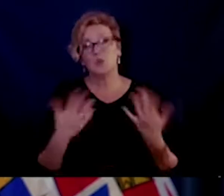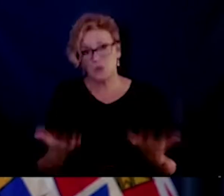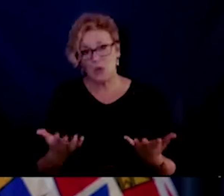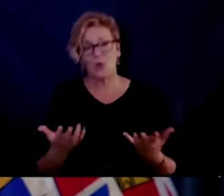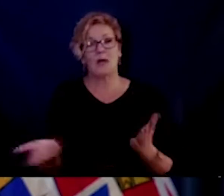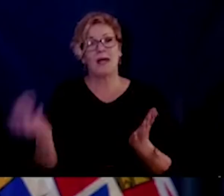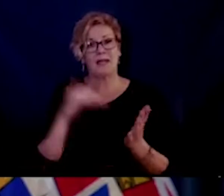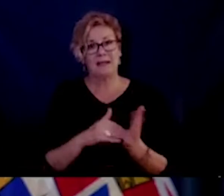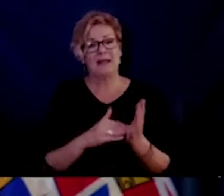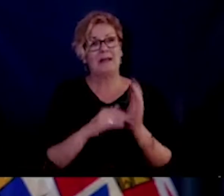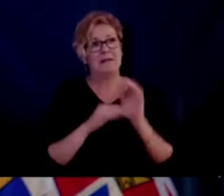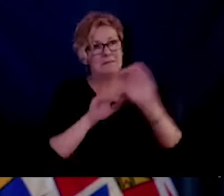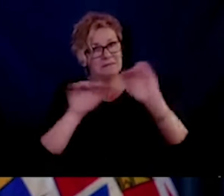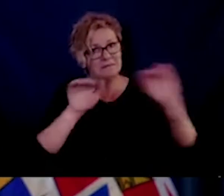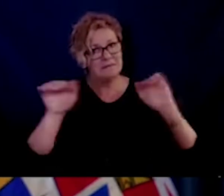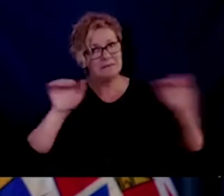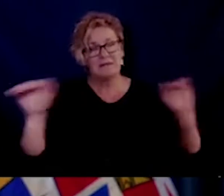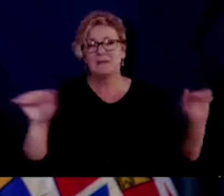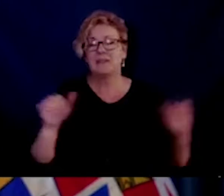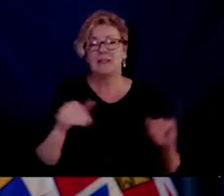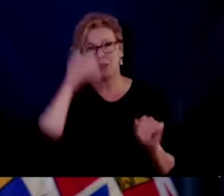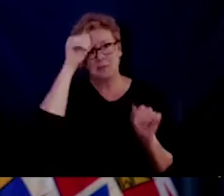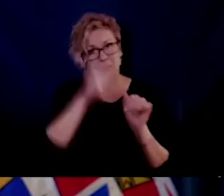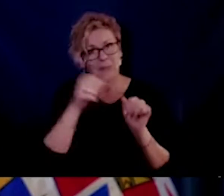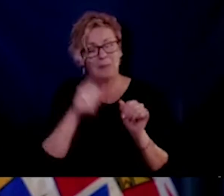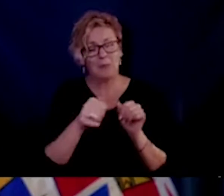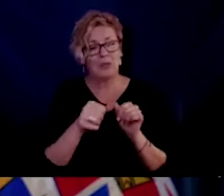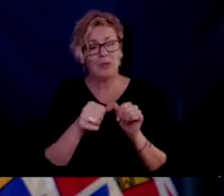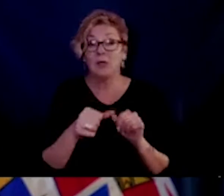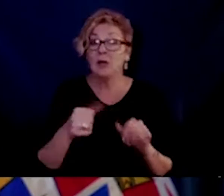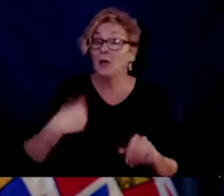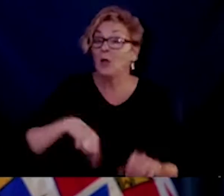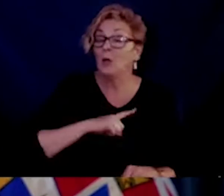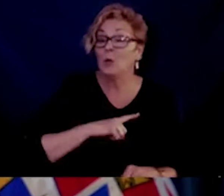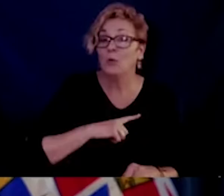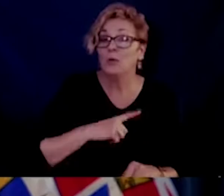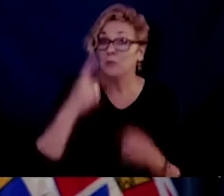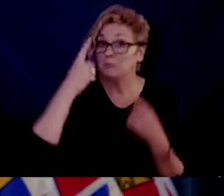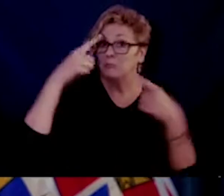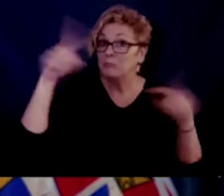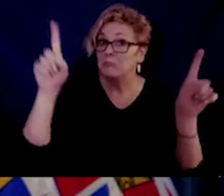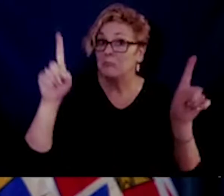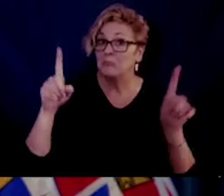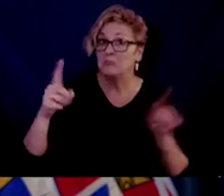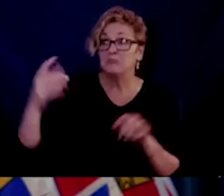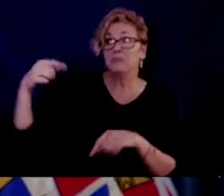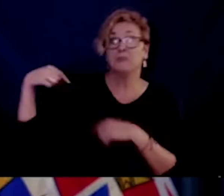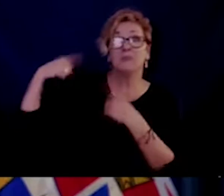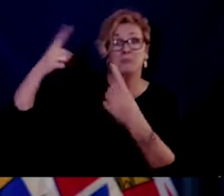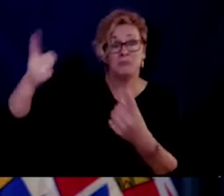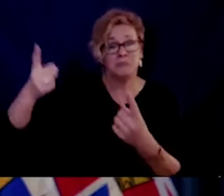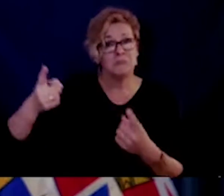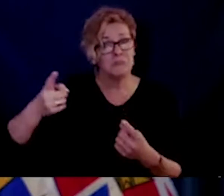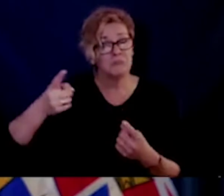to remind people. And I think we have to remember that we've had a lot of successes. We've been able to open schools. We've been able to open